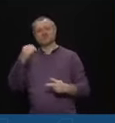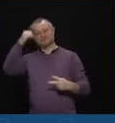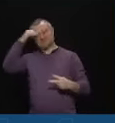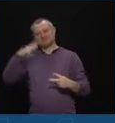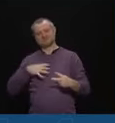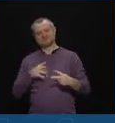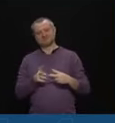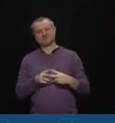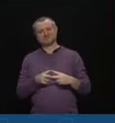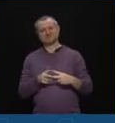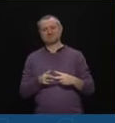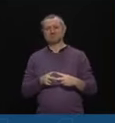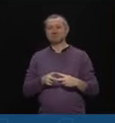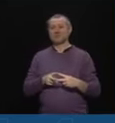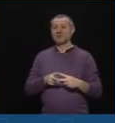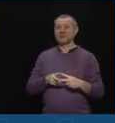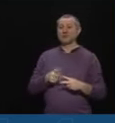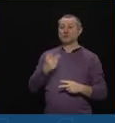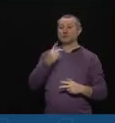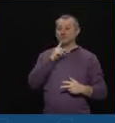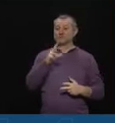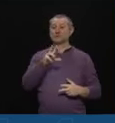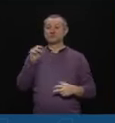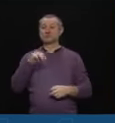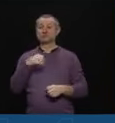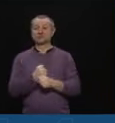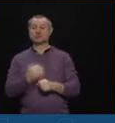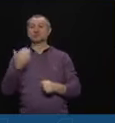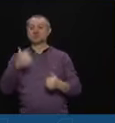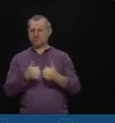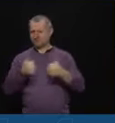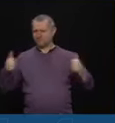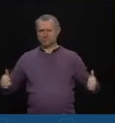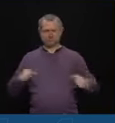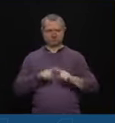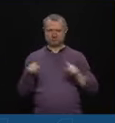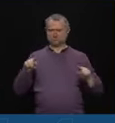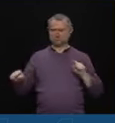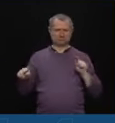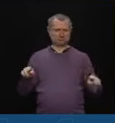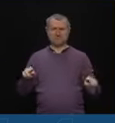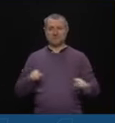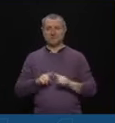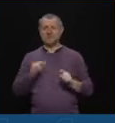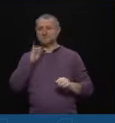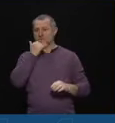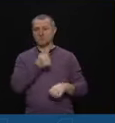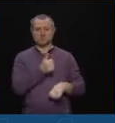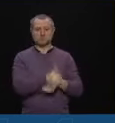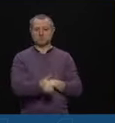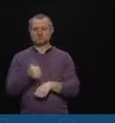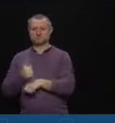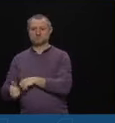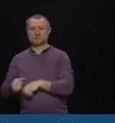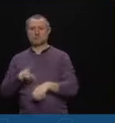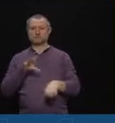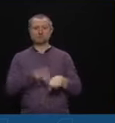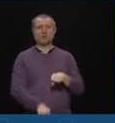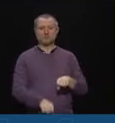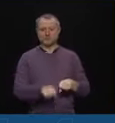separated by 30 years, but accused of the exact same offense, falsely accused of rape, both of them,